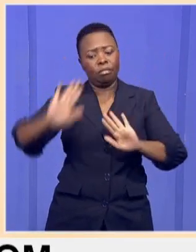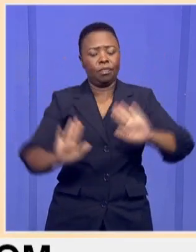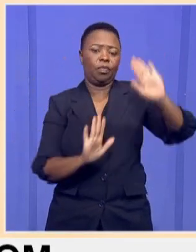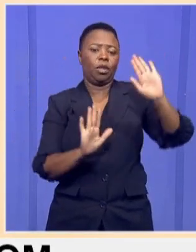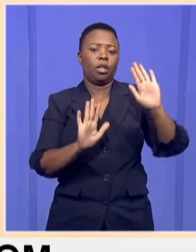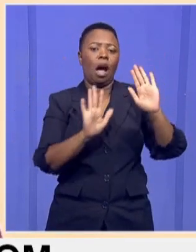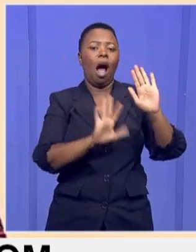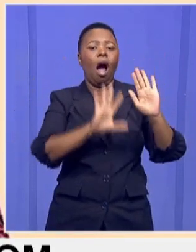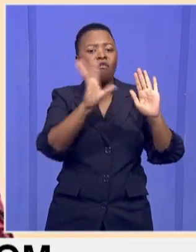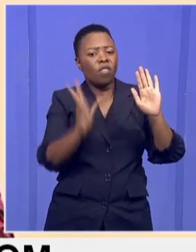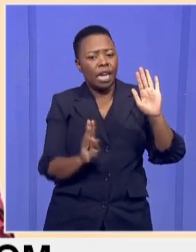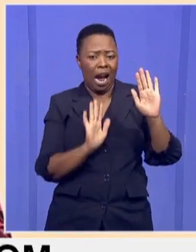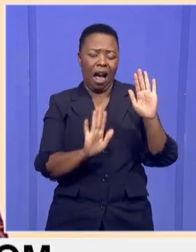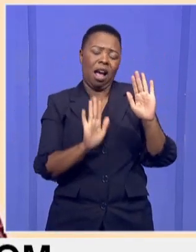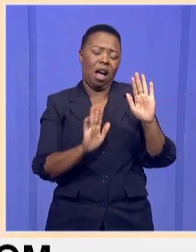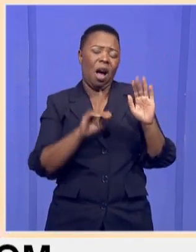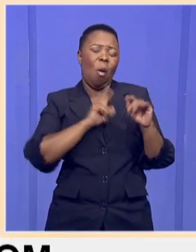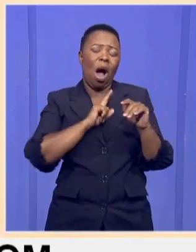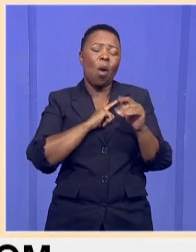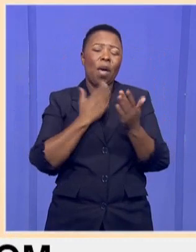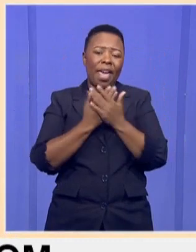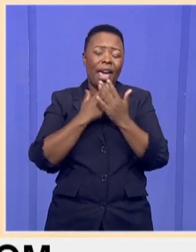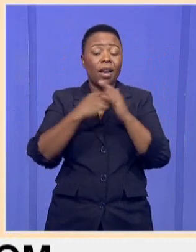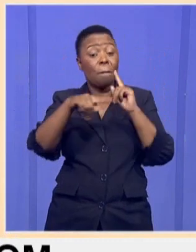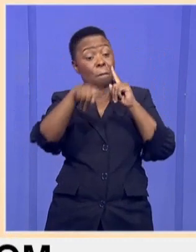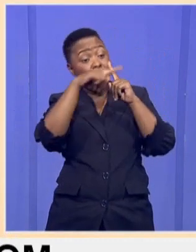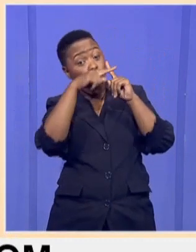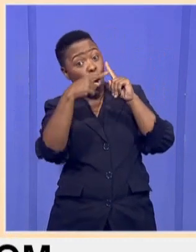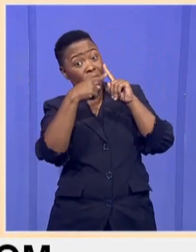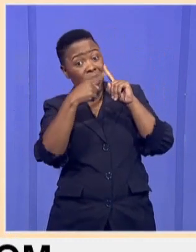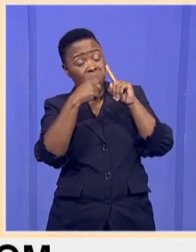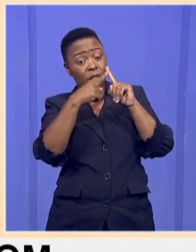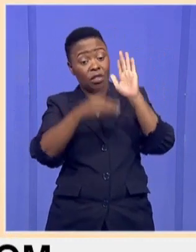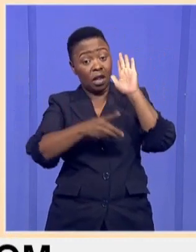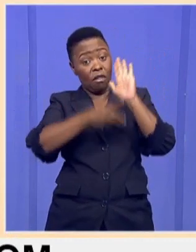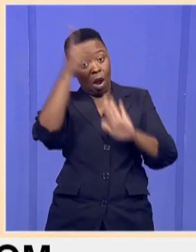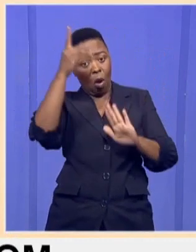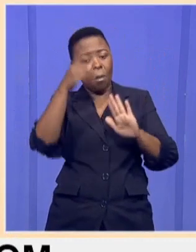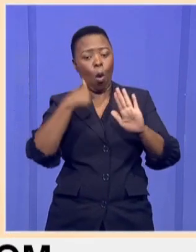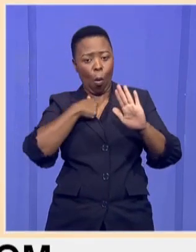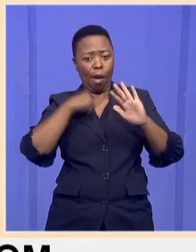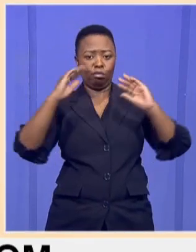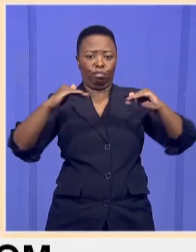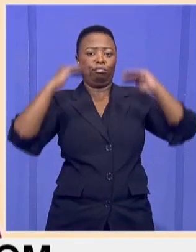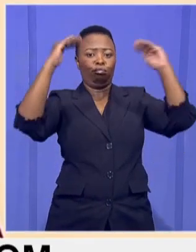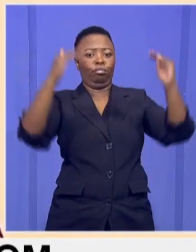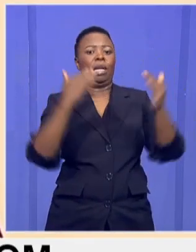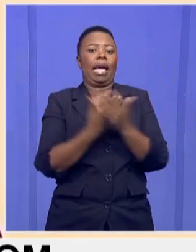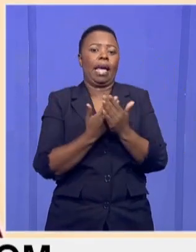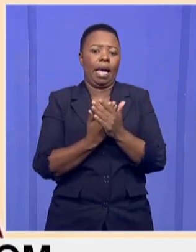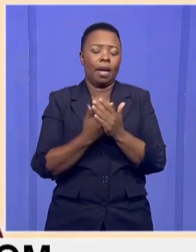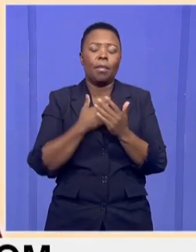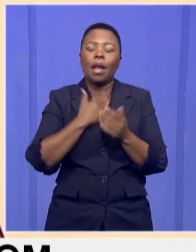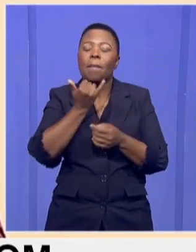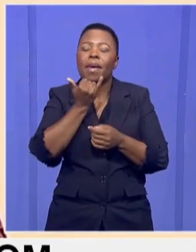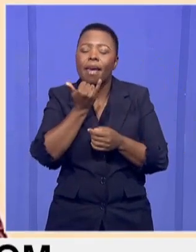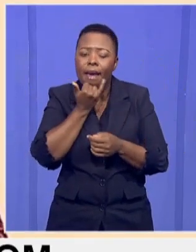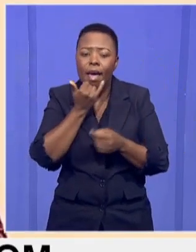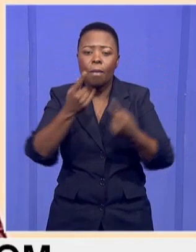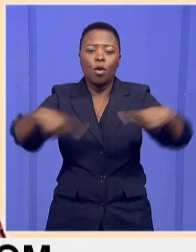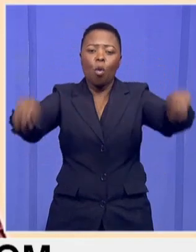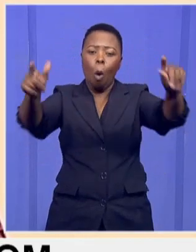will advance positive development in Africa. So I'm glad you are back, but I